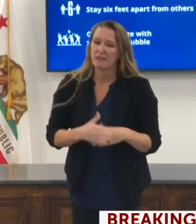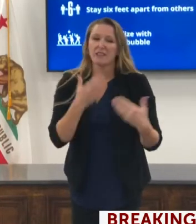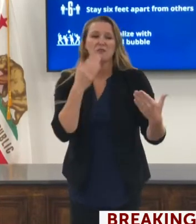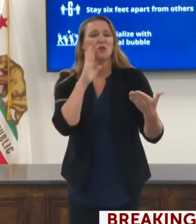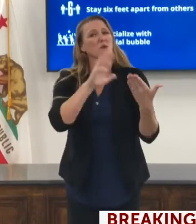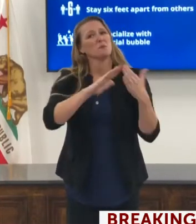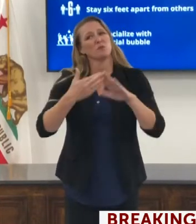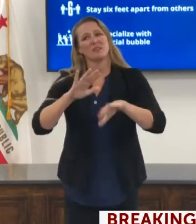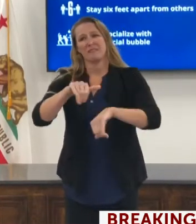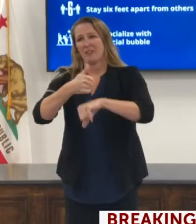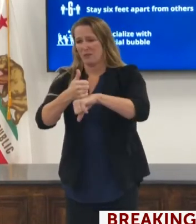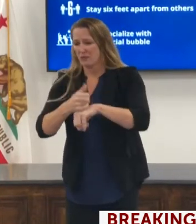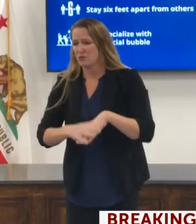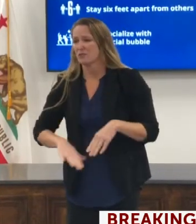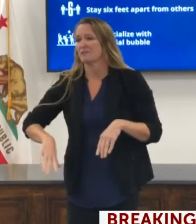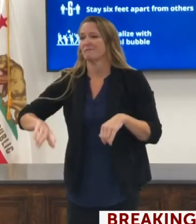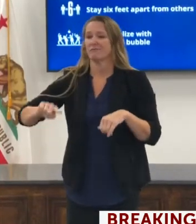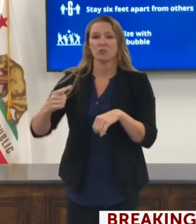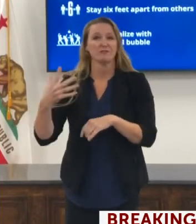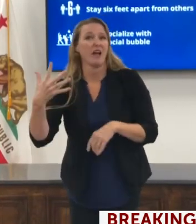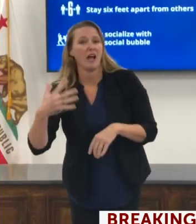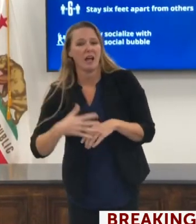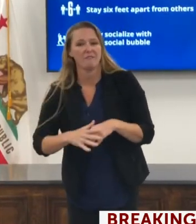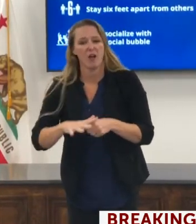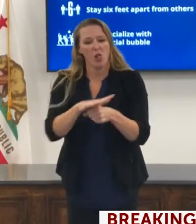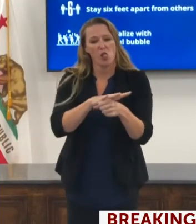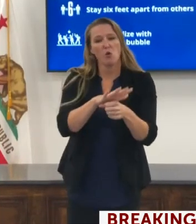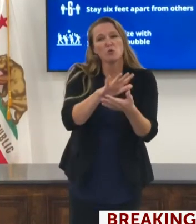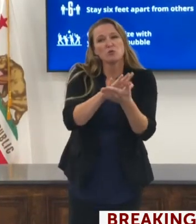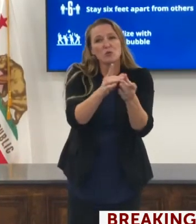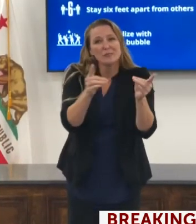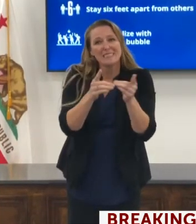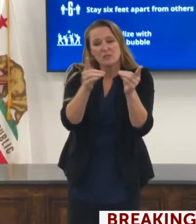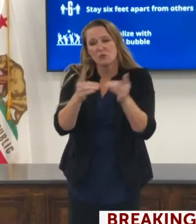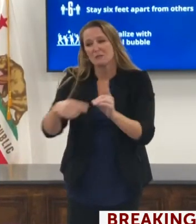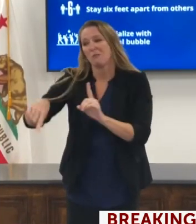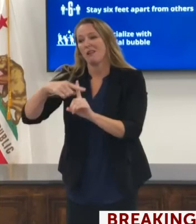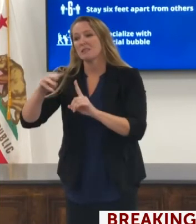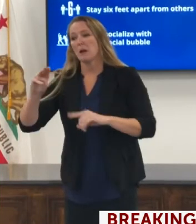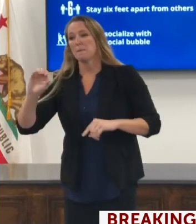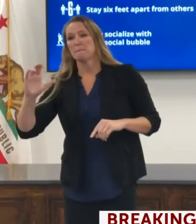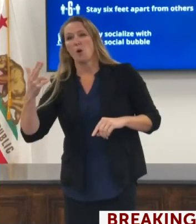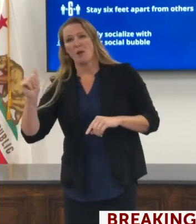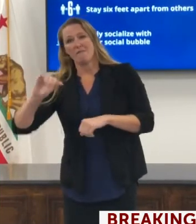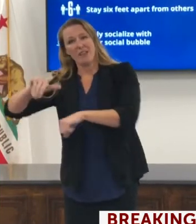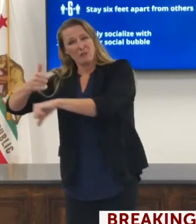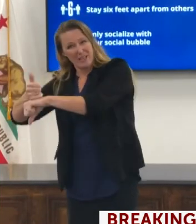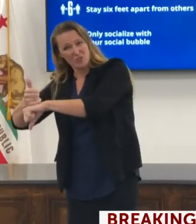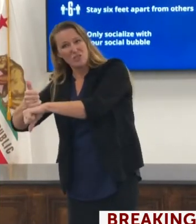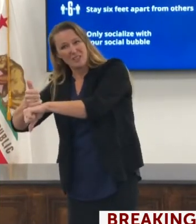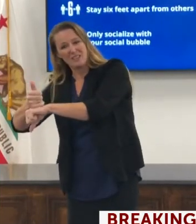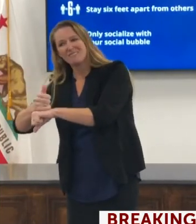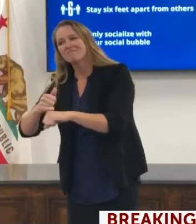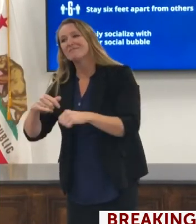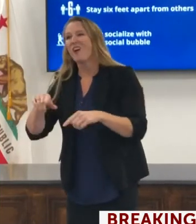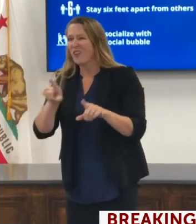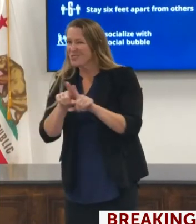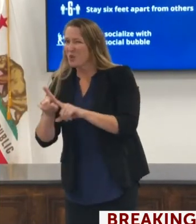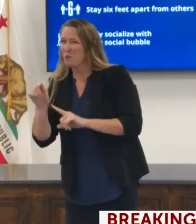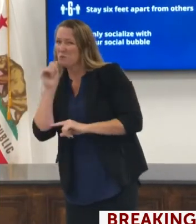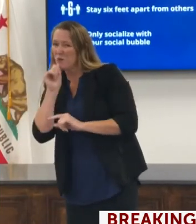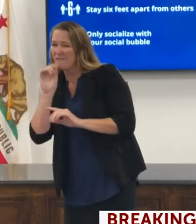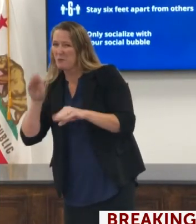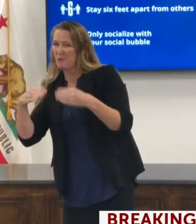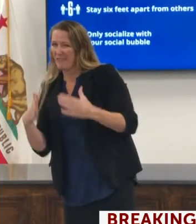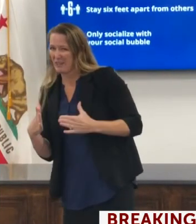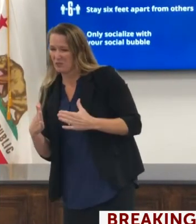Five, local school districts, the Moca Foundation, and other local child care providers for continuing to subsidize